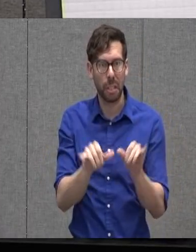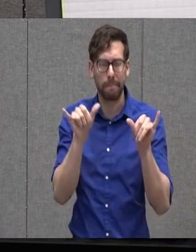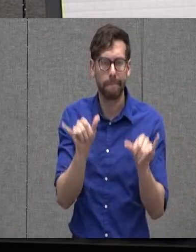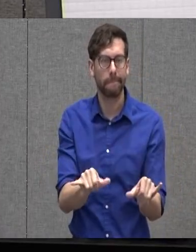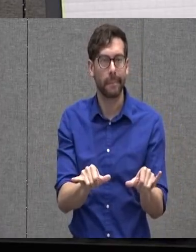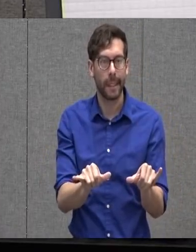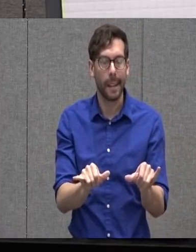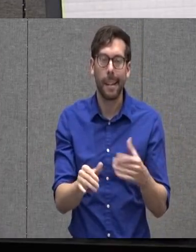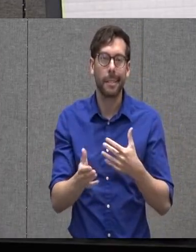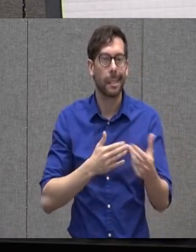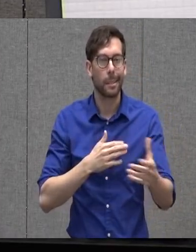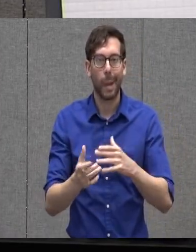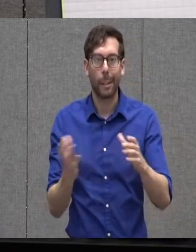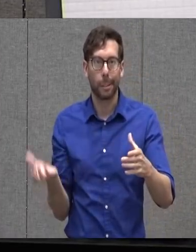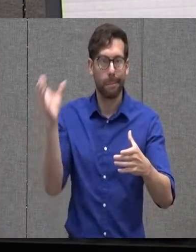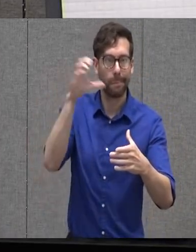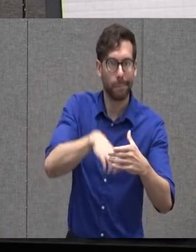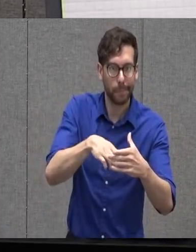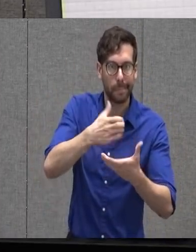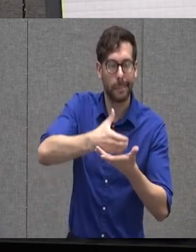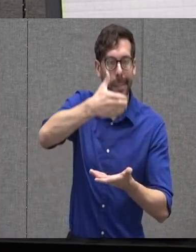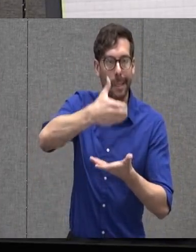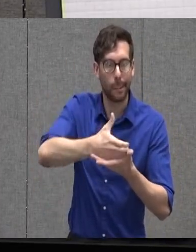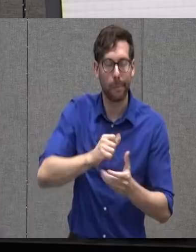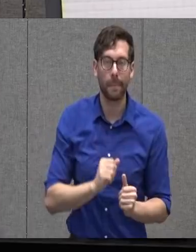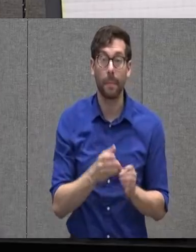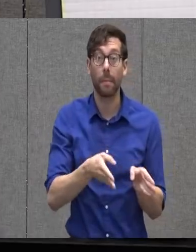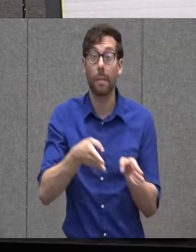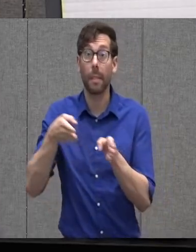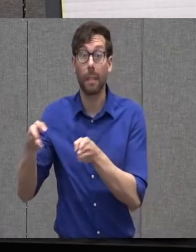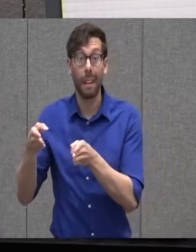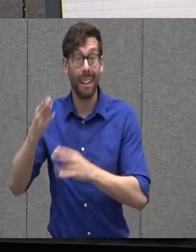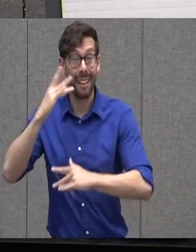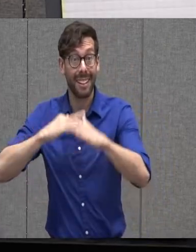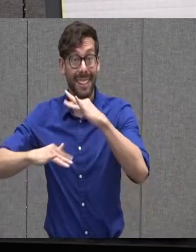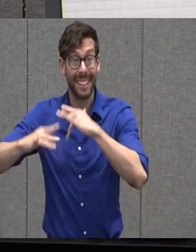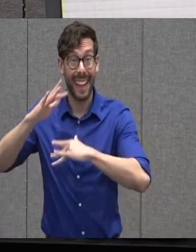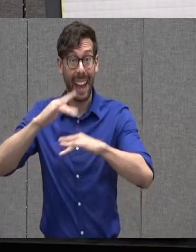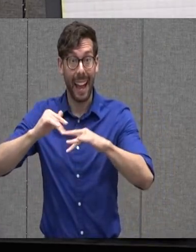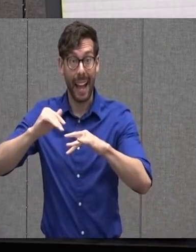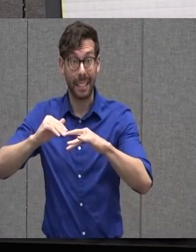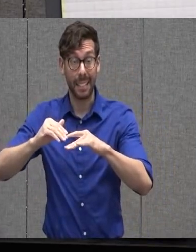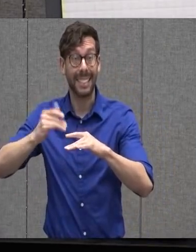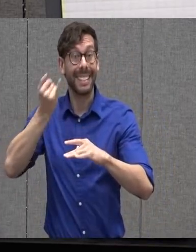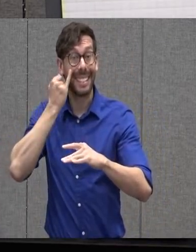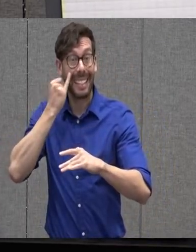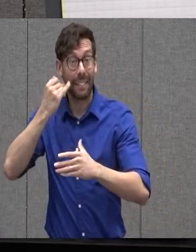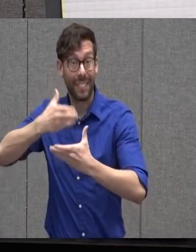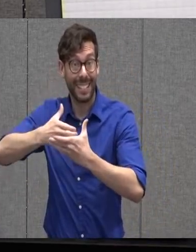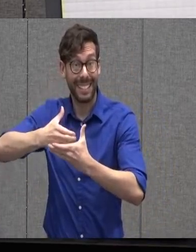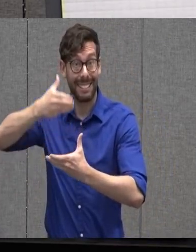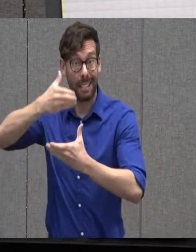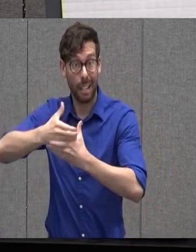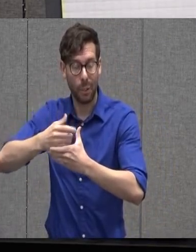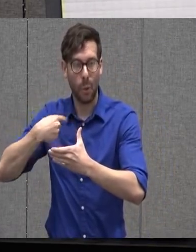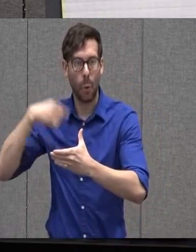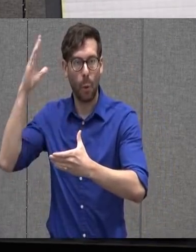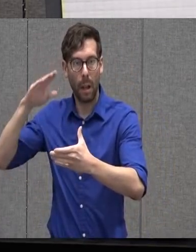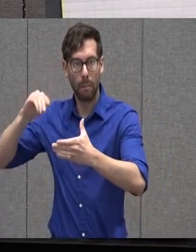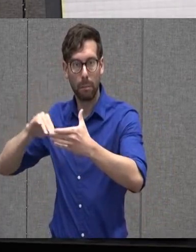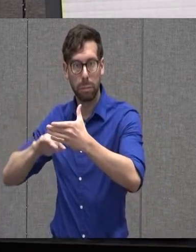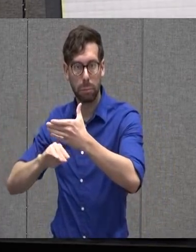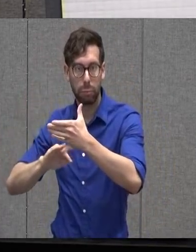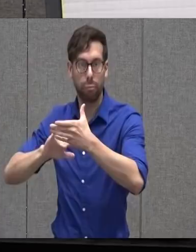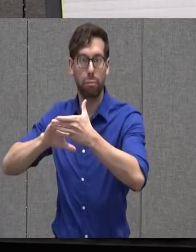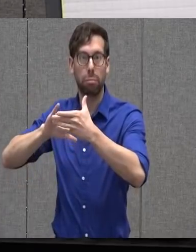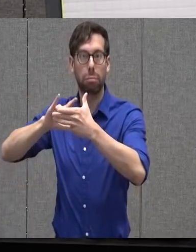container it's in. And then a gas fills up the entire container it's in. And so when we were